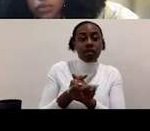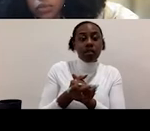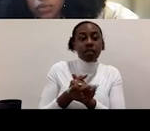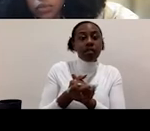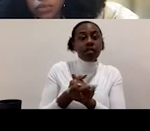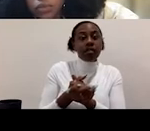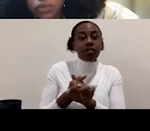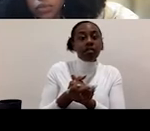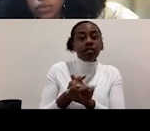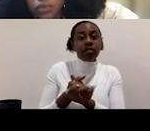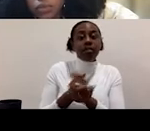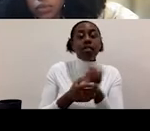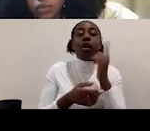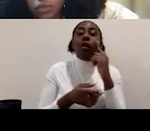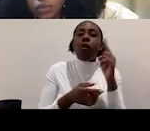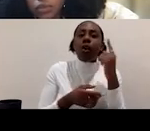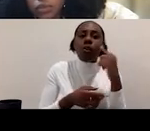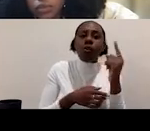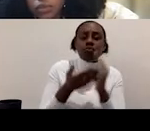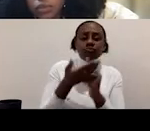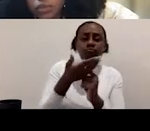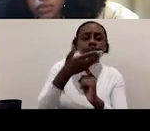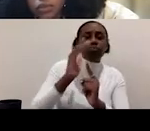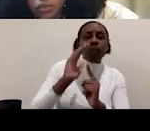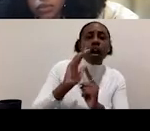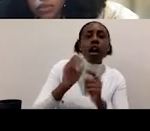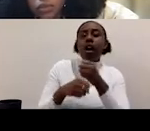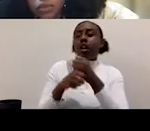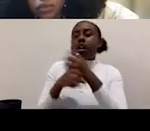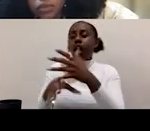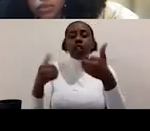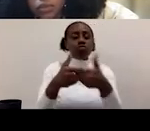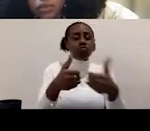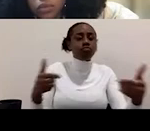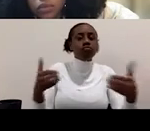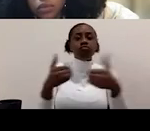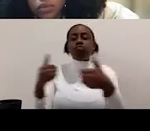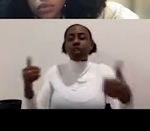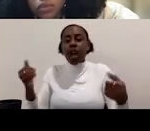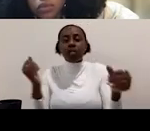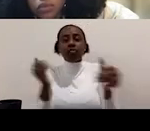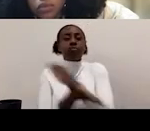divisions, that will lead to disruption and the destruction of the movement.